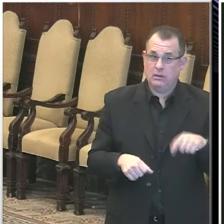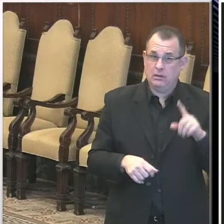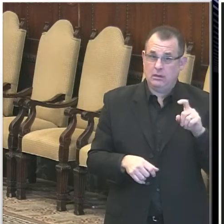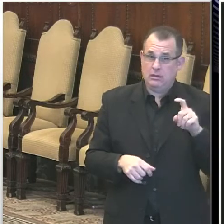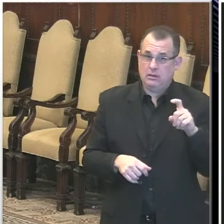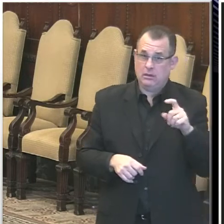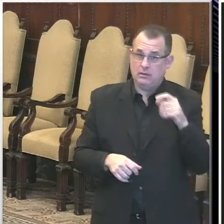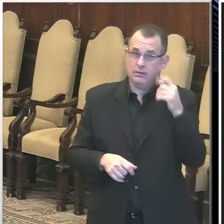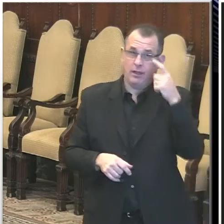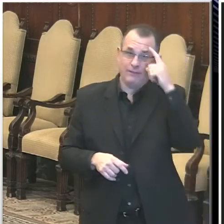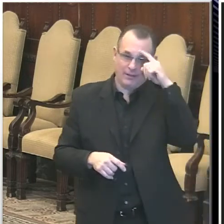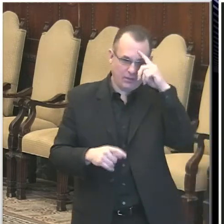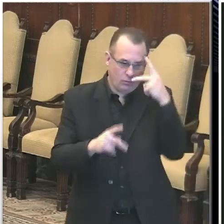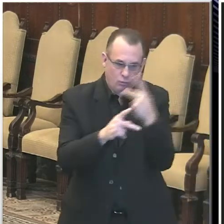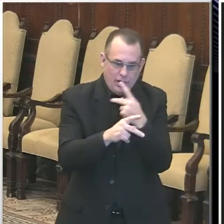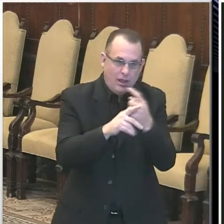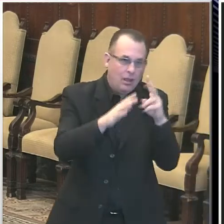now?